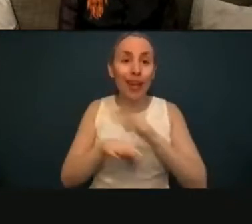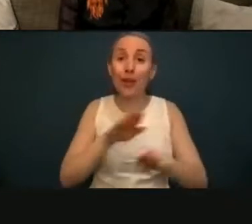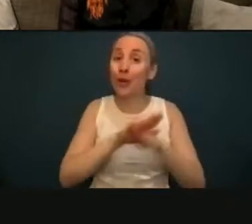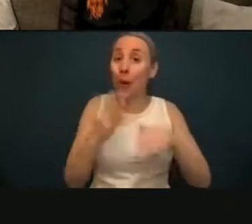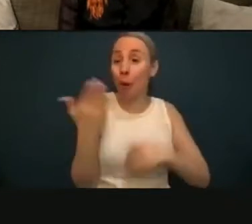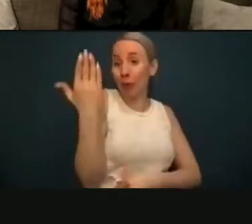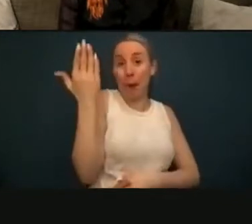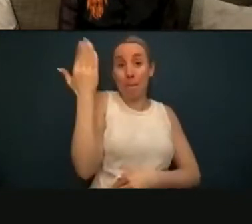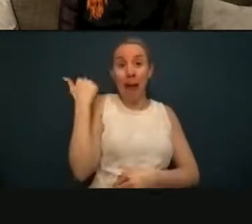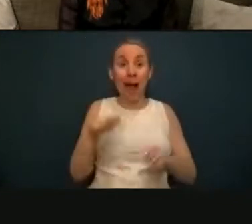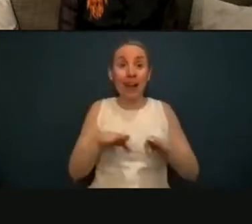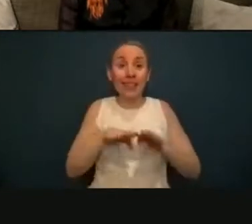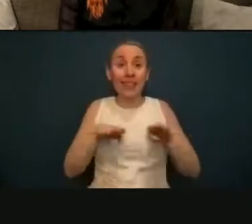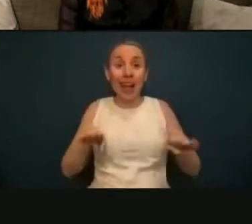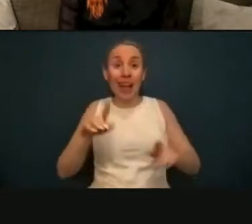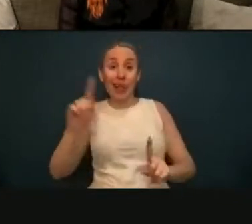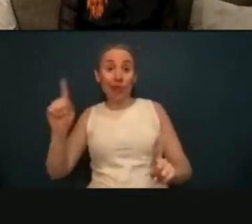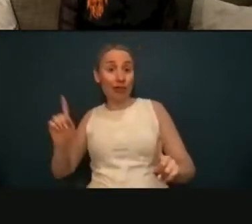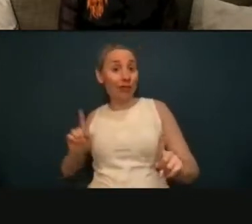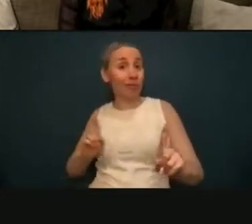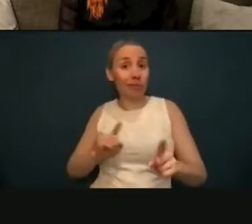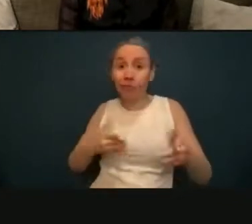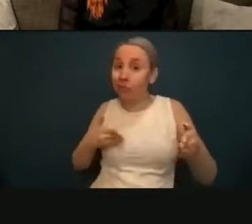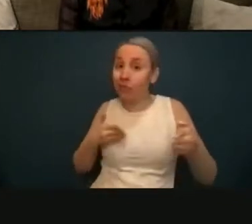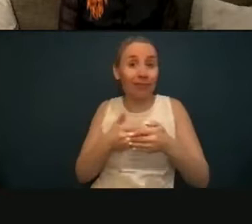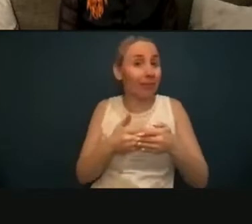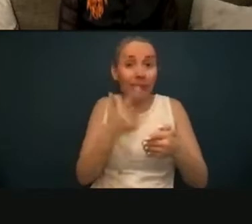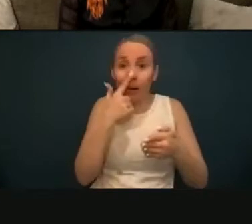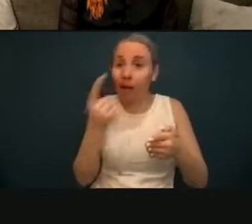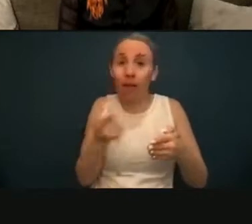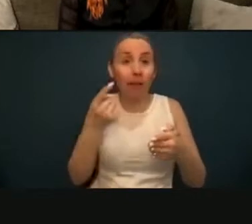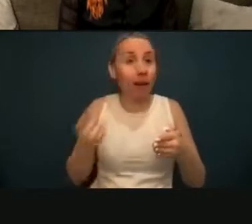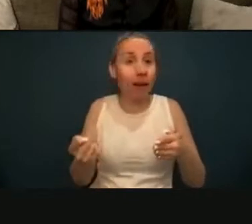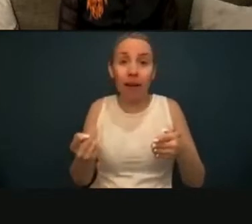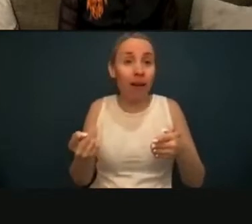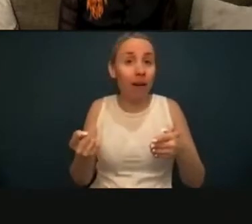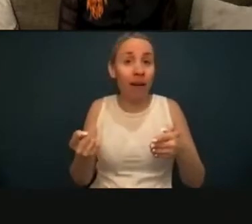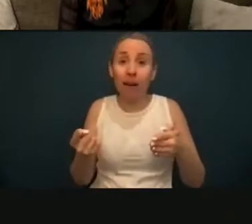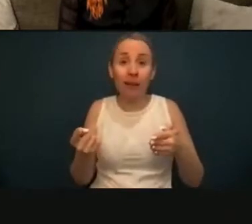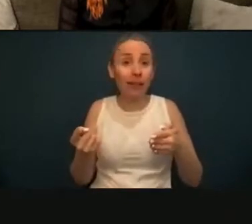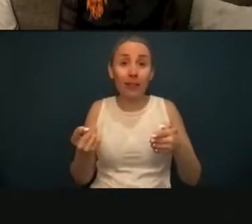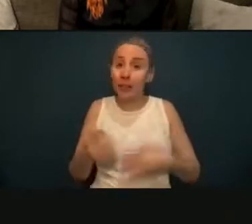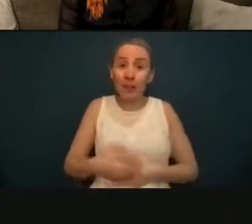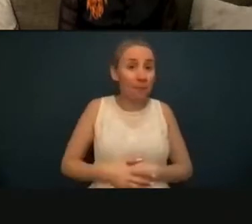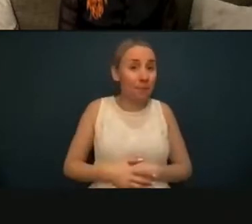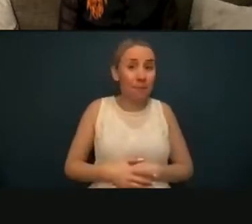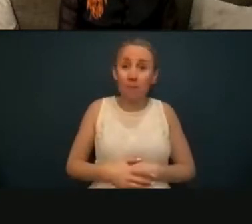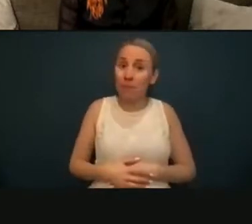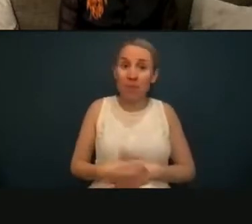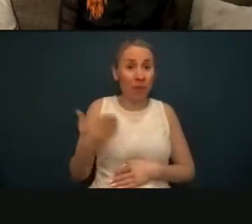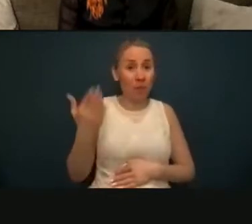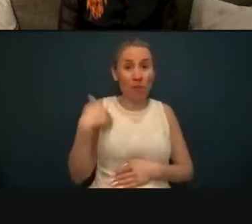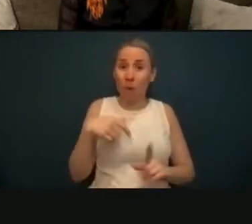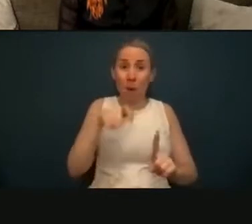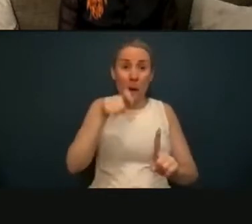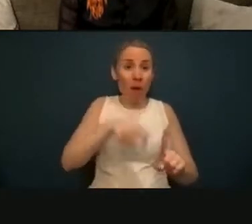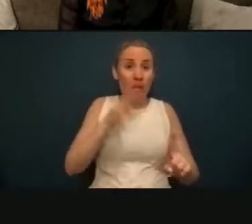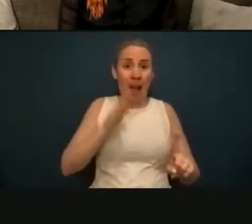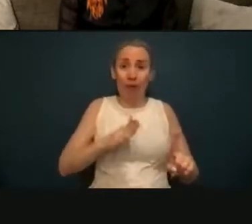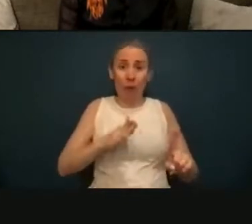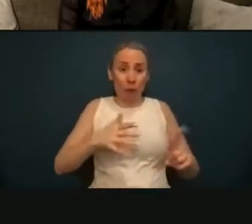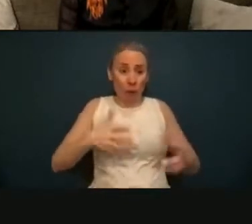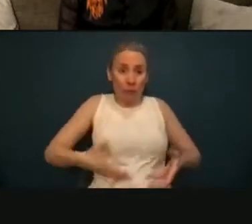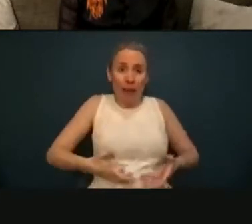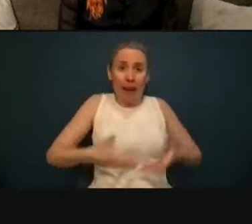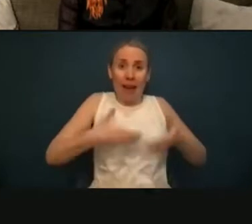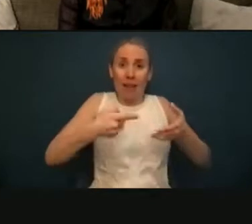So there's been times where, you know, someone's had to like carry me up steps, you